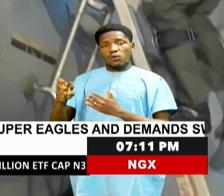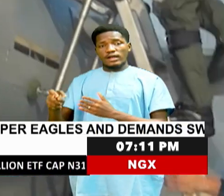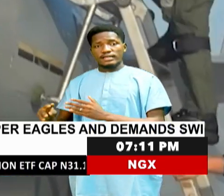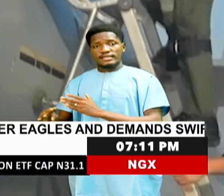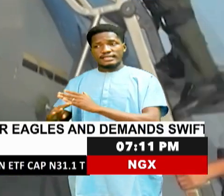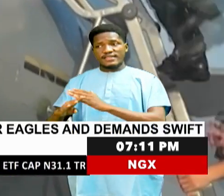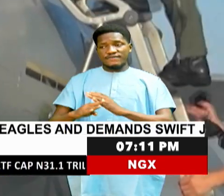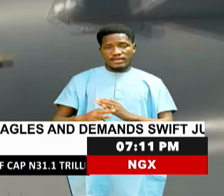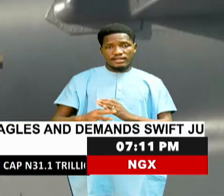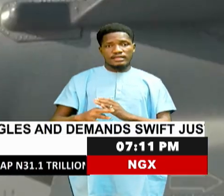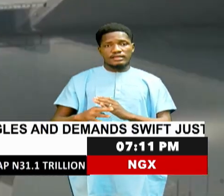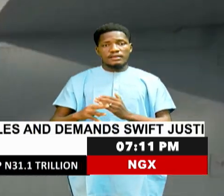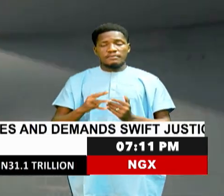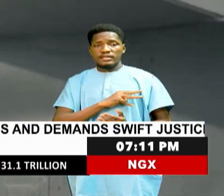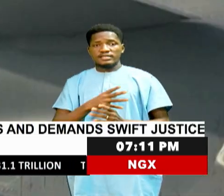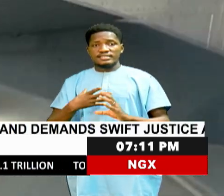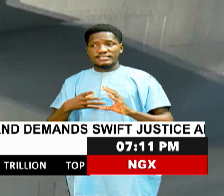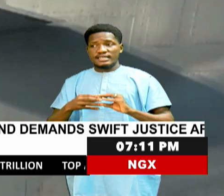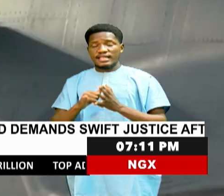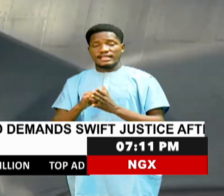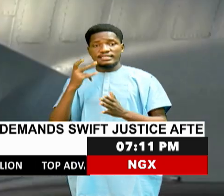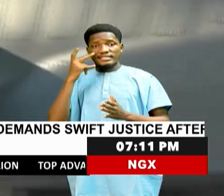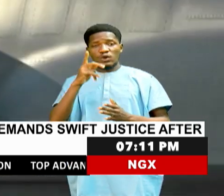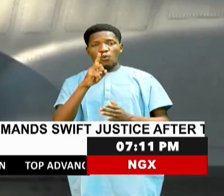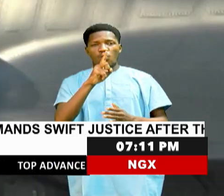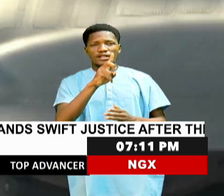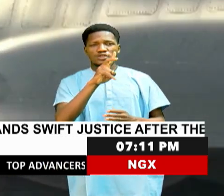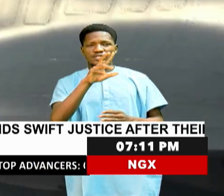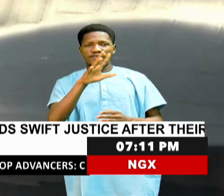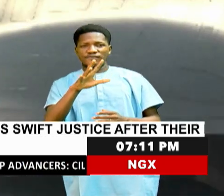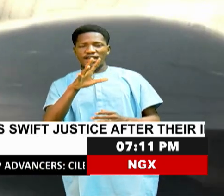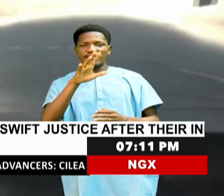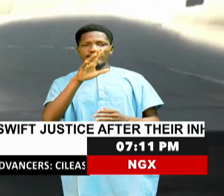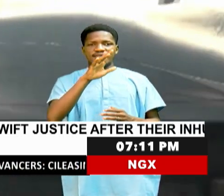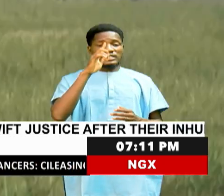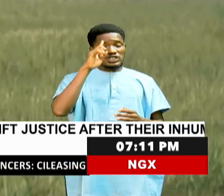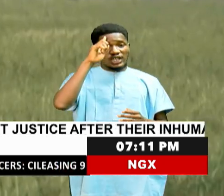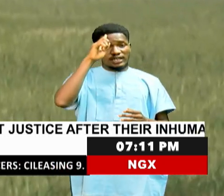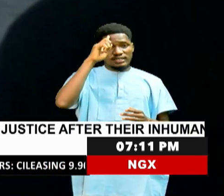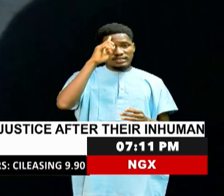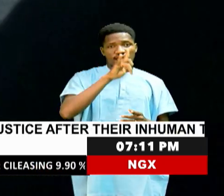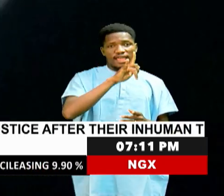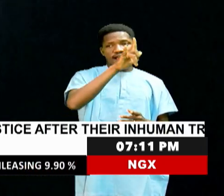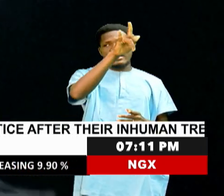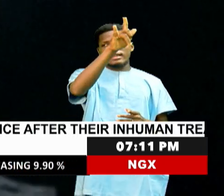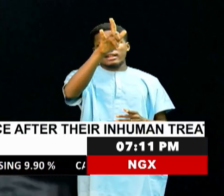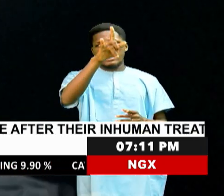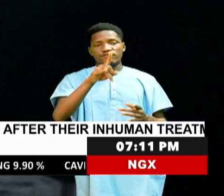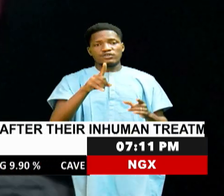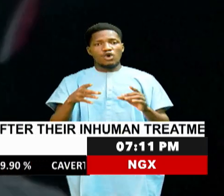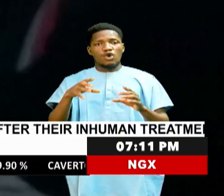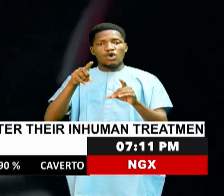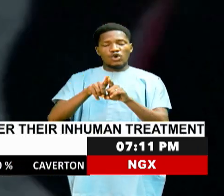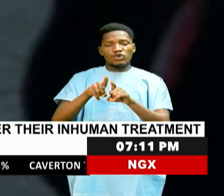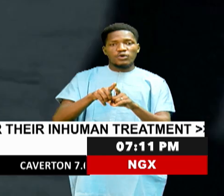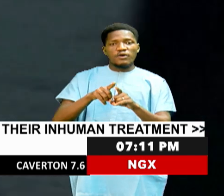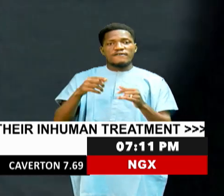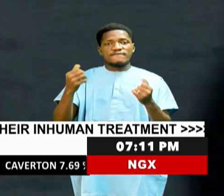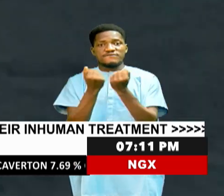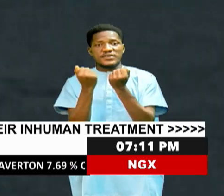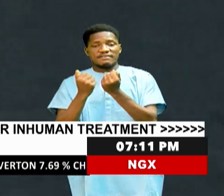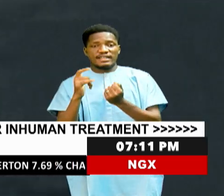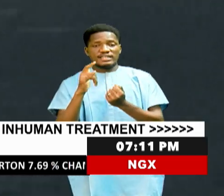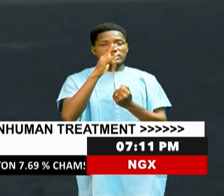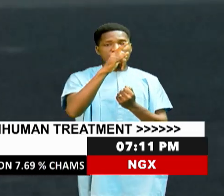detected 125 Chinese aircraft, including fighter jets and drones, as well as 17 warships around the island